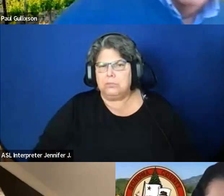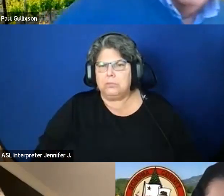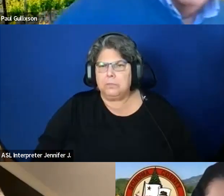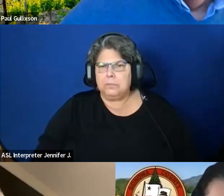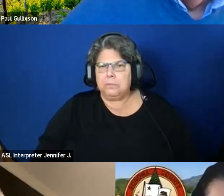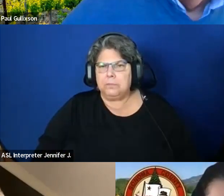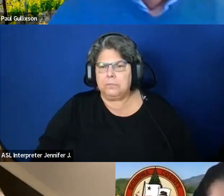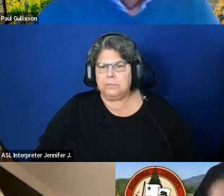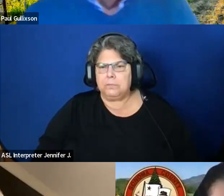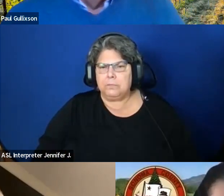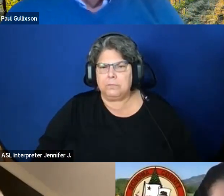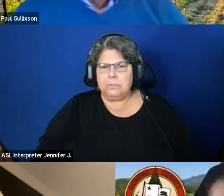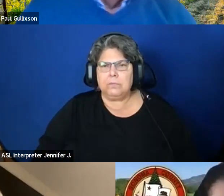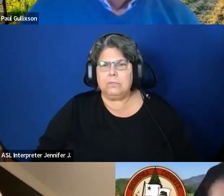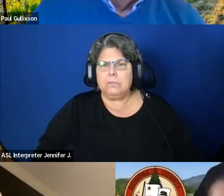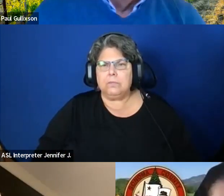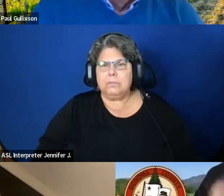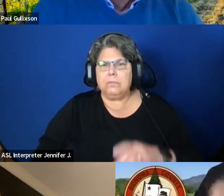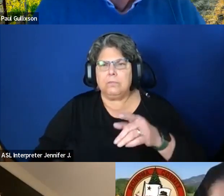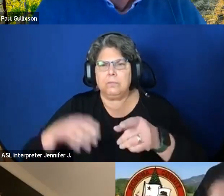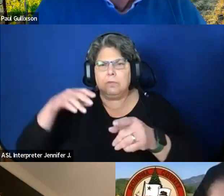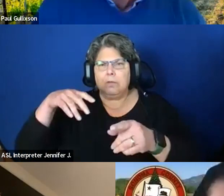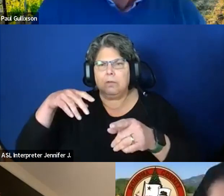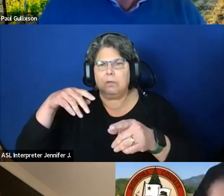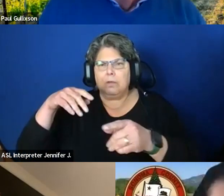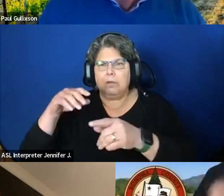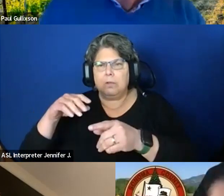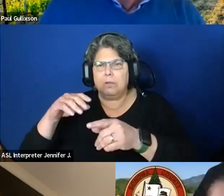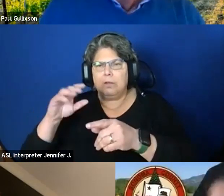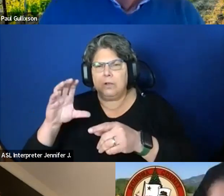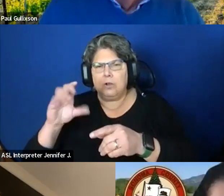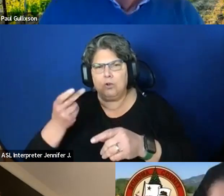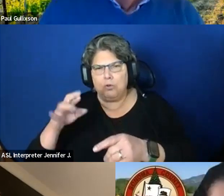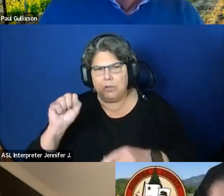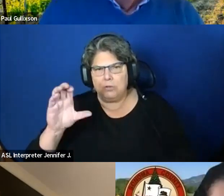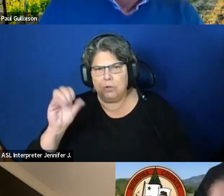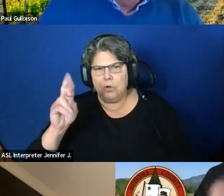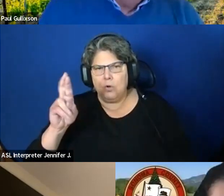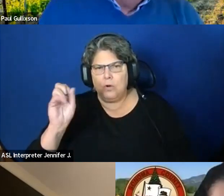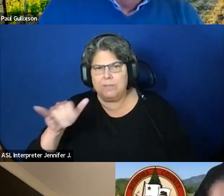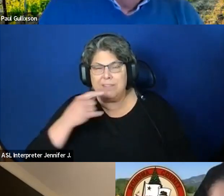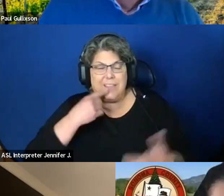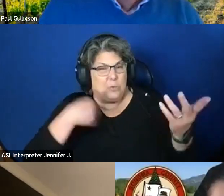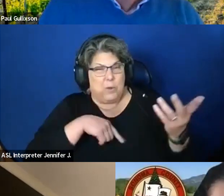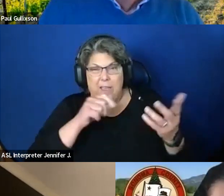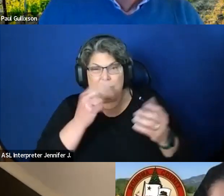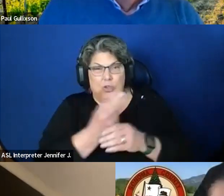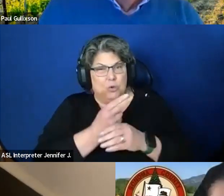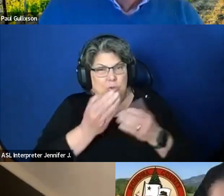I Okay. think that kind of highlights that, we have to work with the resources that are available to us at the time they're available. And,